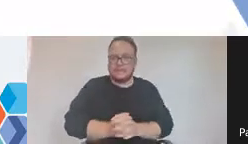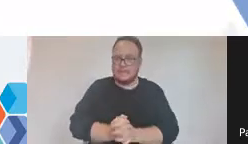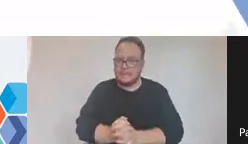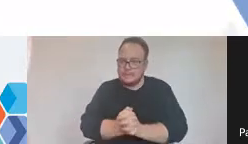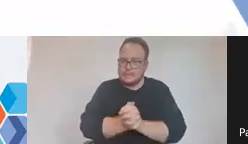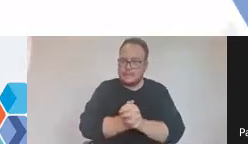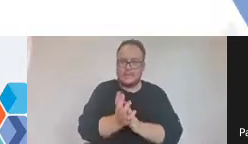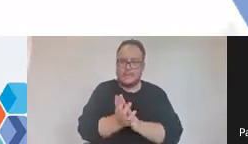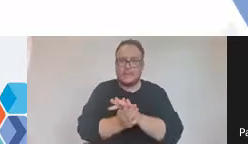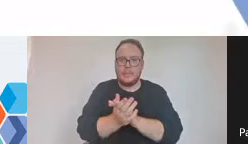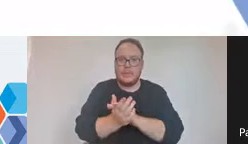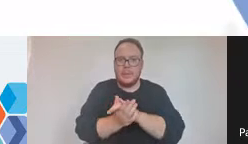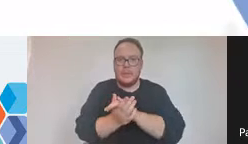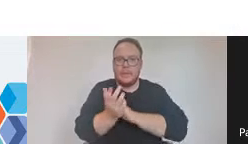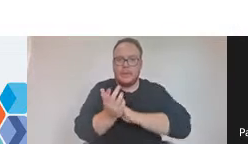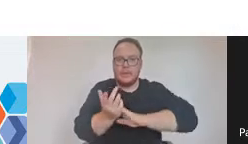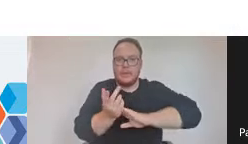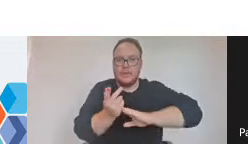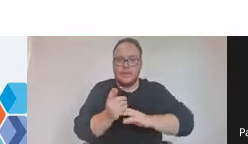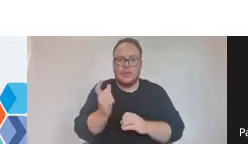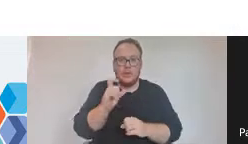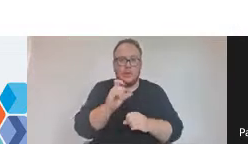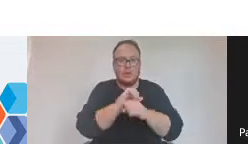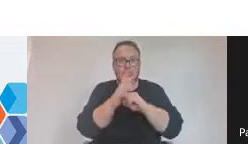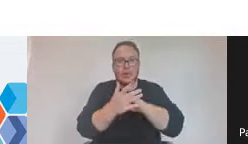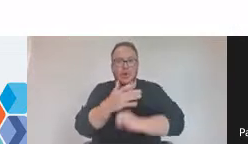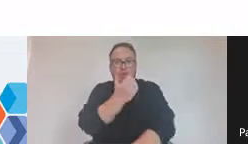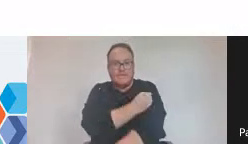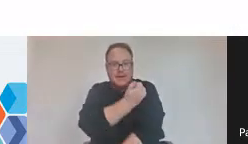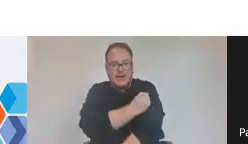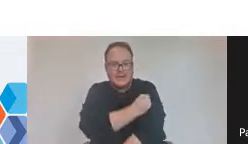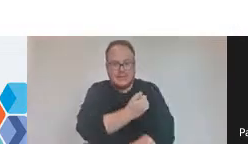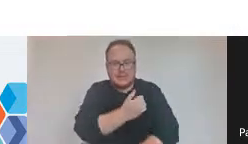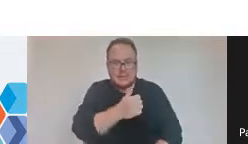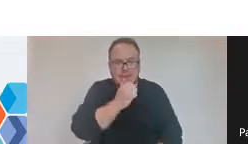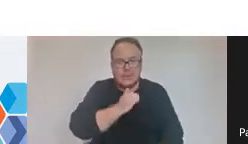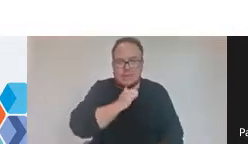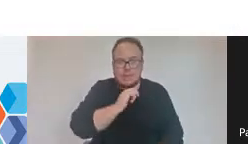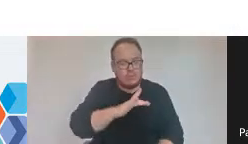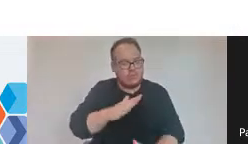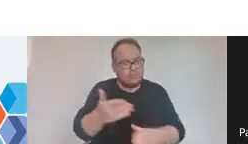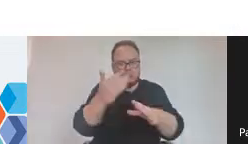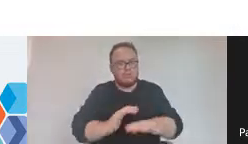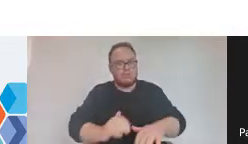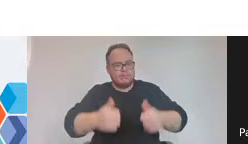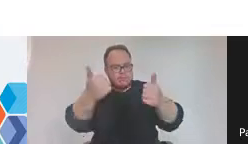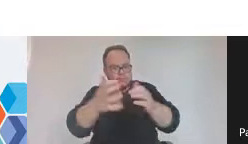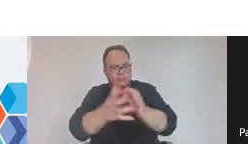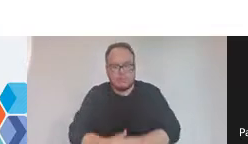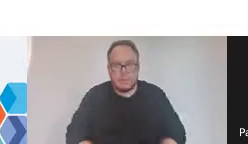COVID vaccines, all 3 of the vaccines we use are highly effective. They'll prevent your risk of hospital, or reduce your risk of